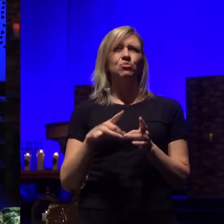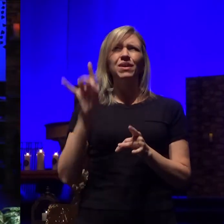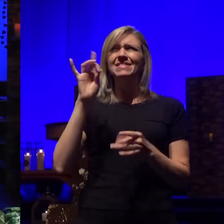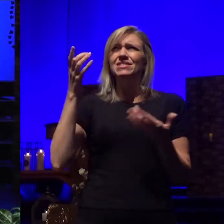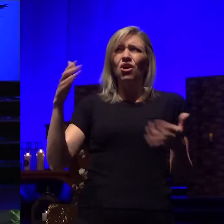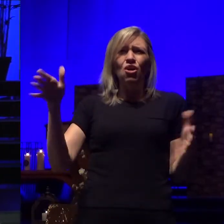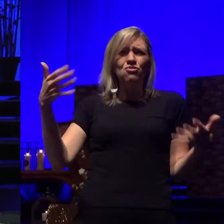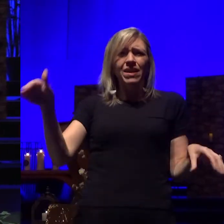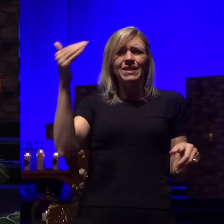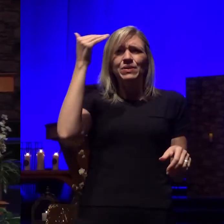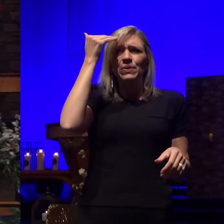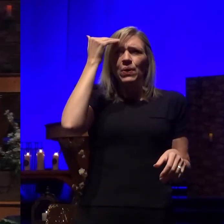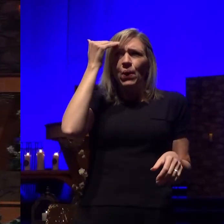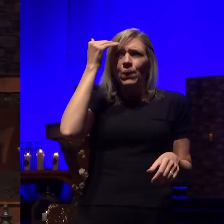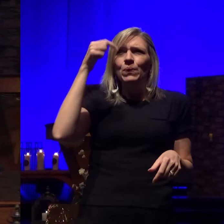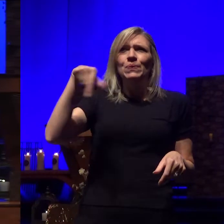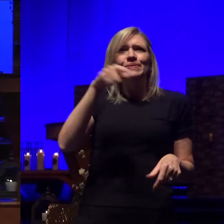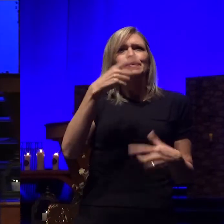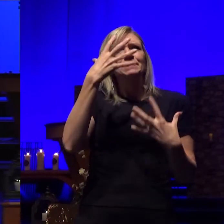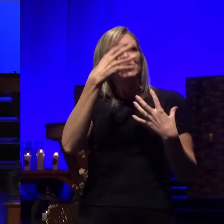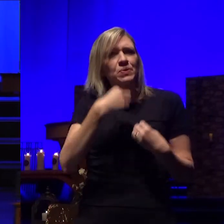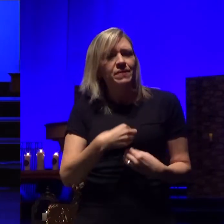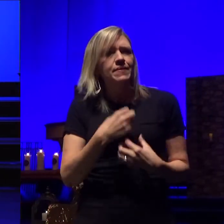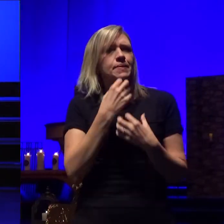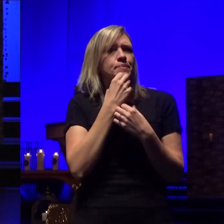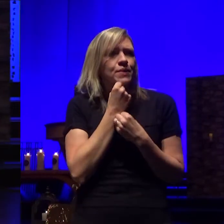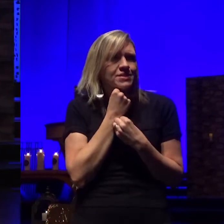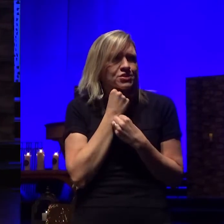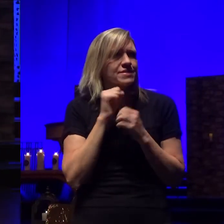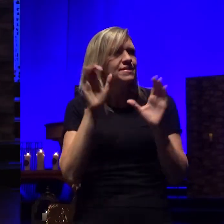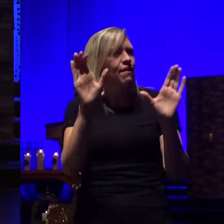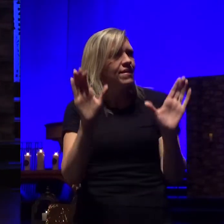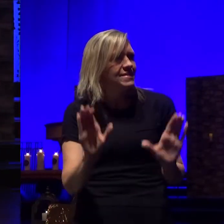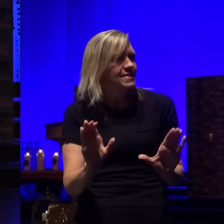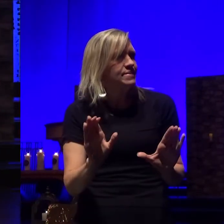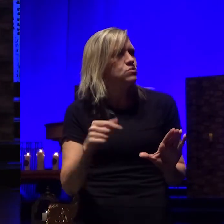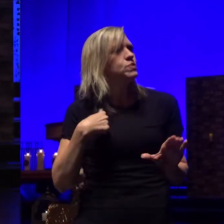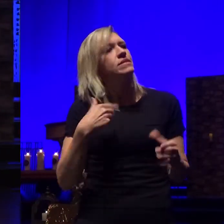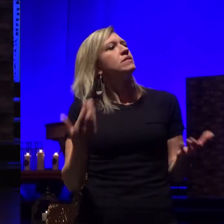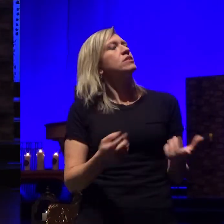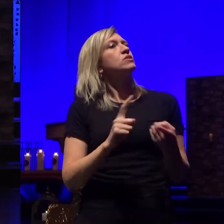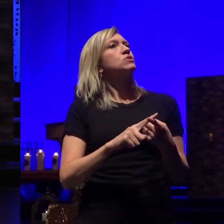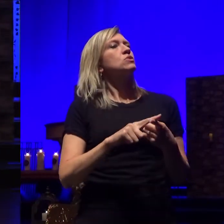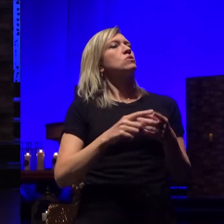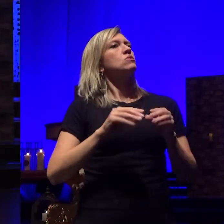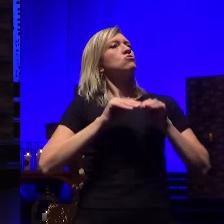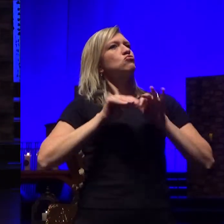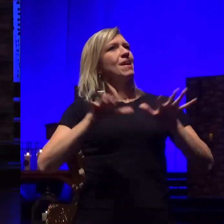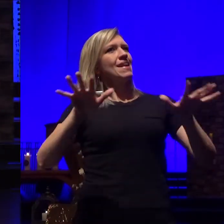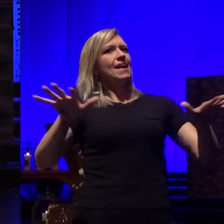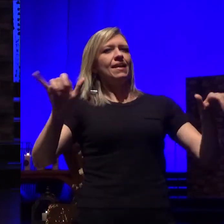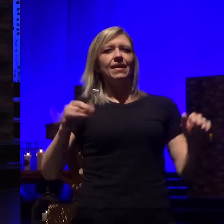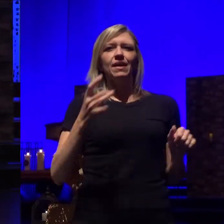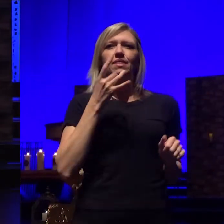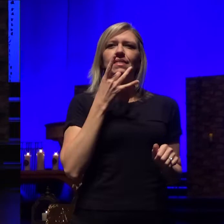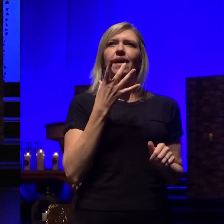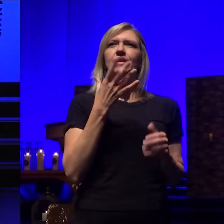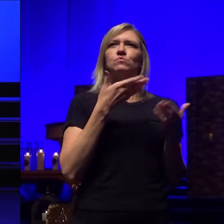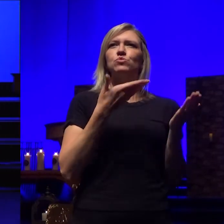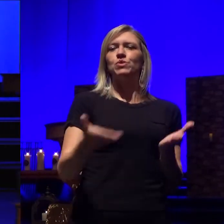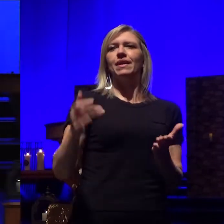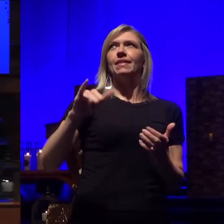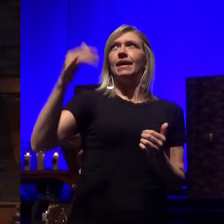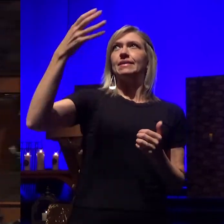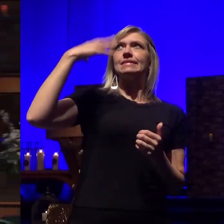already knows, trust me, how beautiful and precious and awesome you are. But we are here to radiate the light of that presence and bring